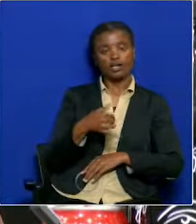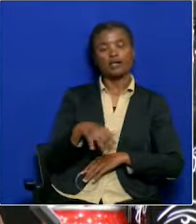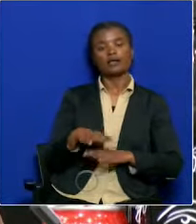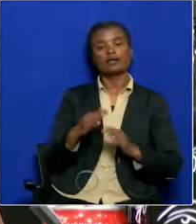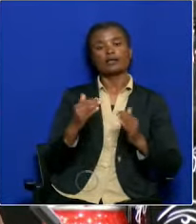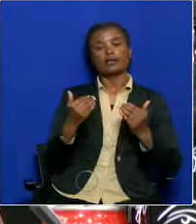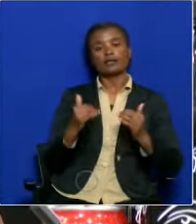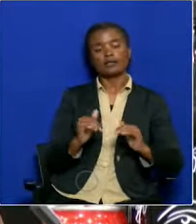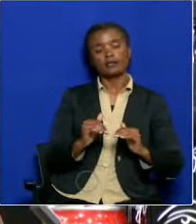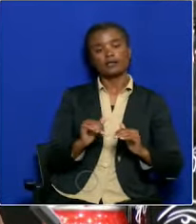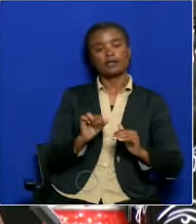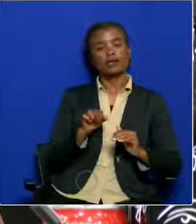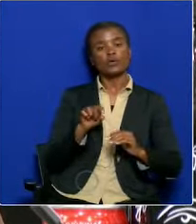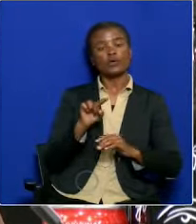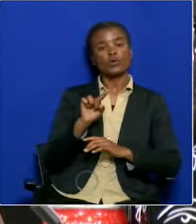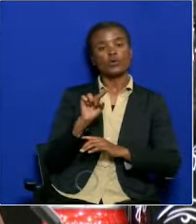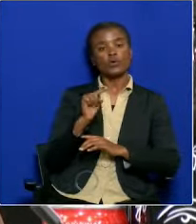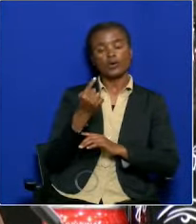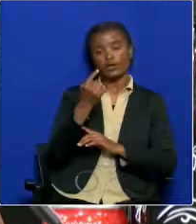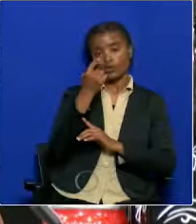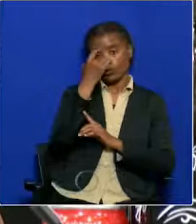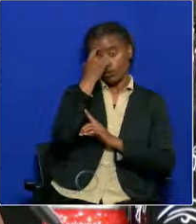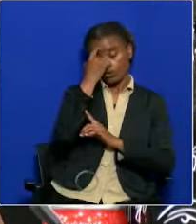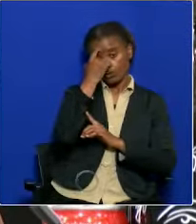o'clock, it's a 38-second call.